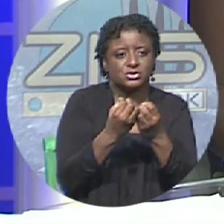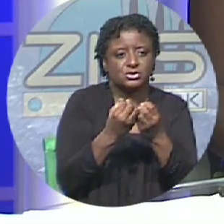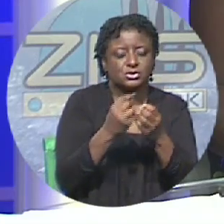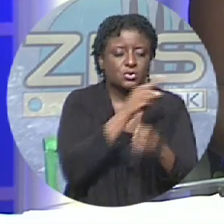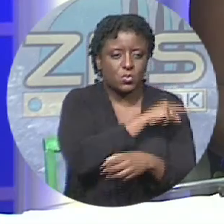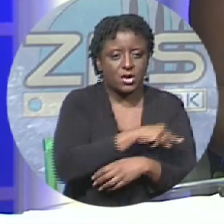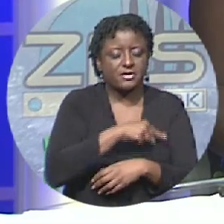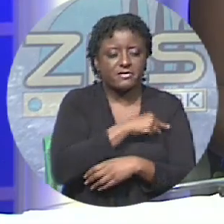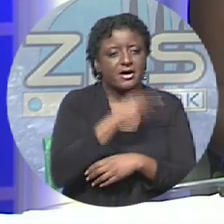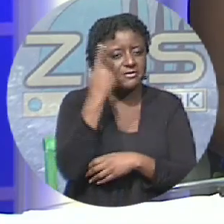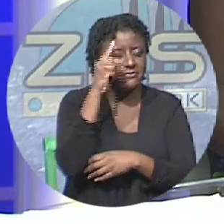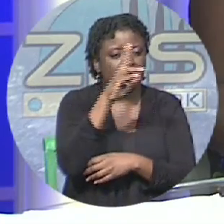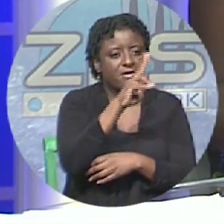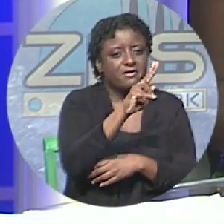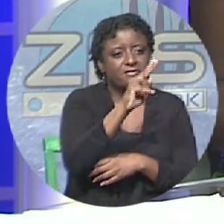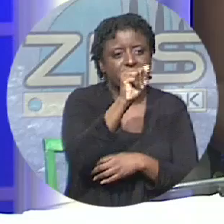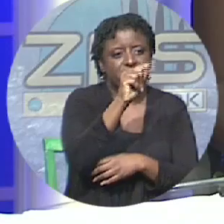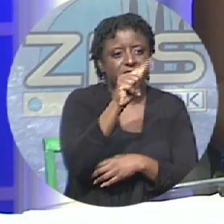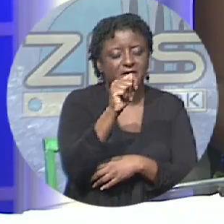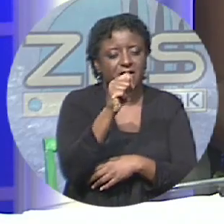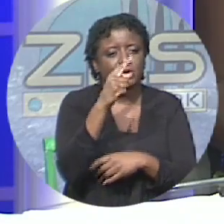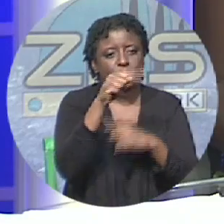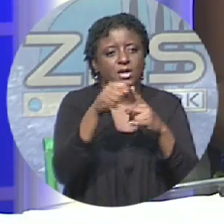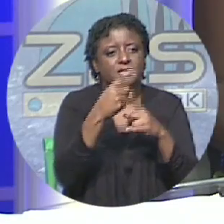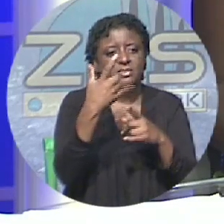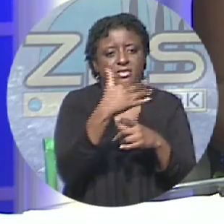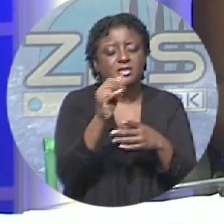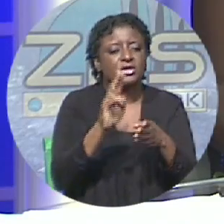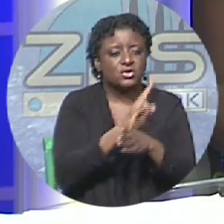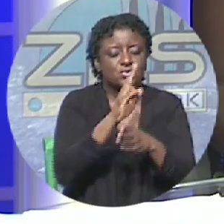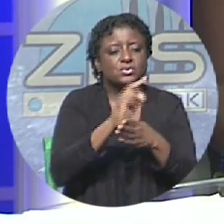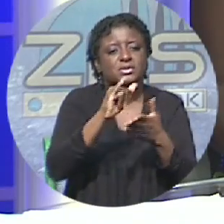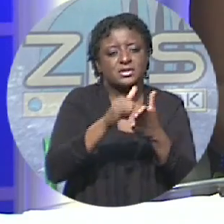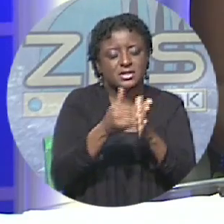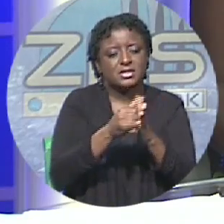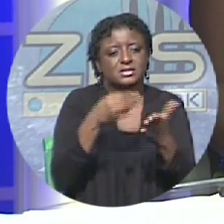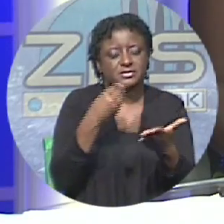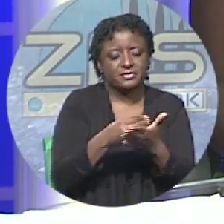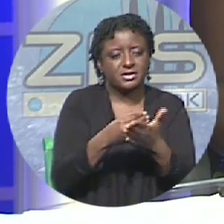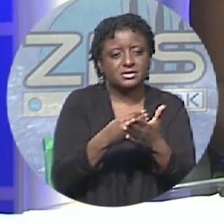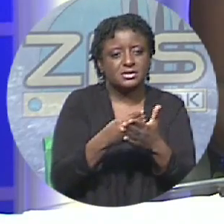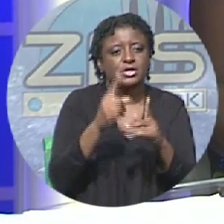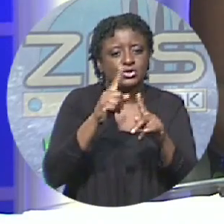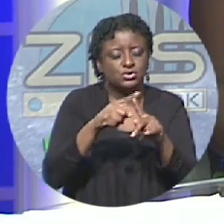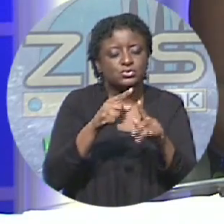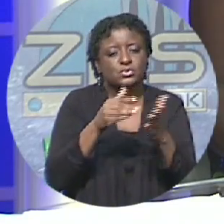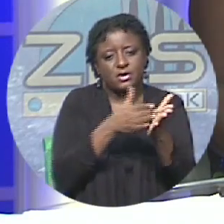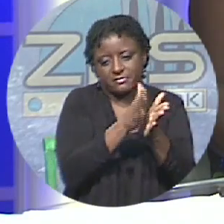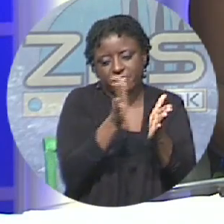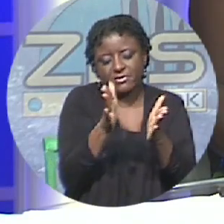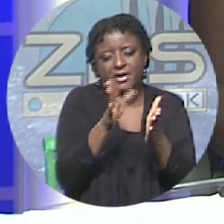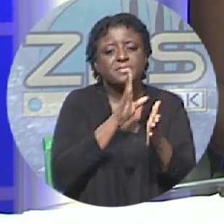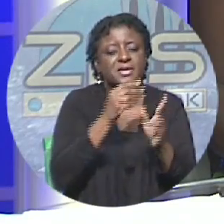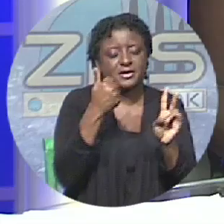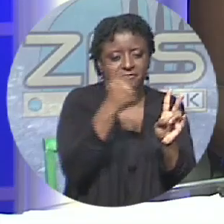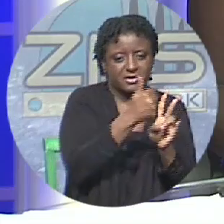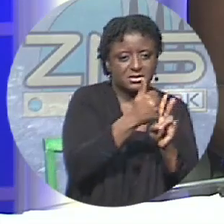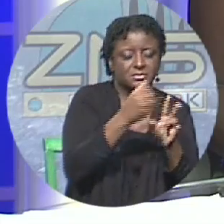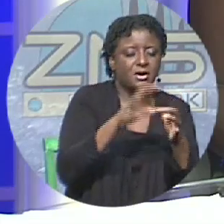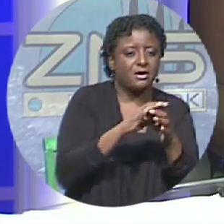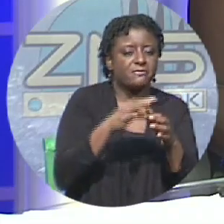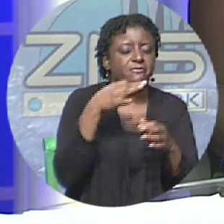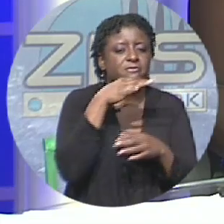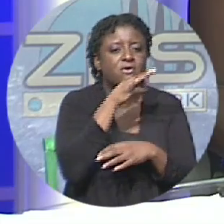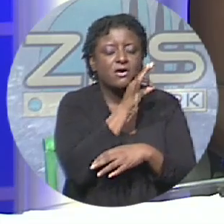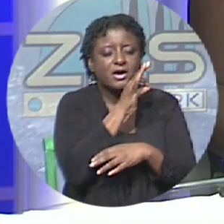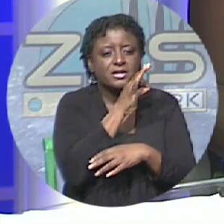fund when they use these funds. Now, to avoid being victims of fraudulent schemes, the Ministry of Finance strongly recommends